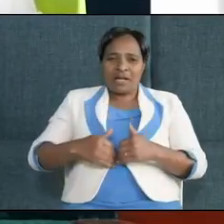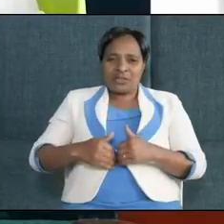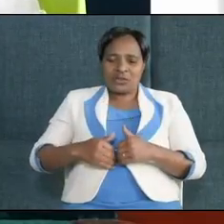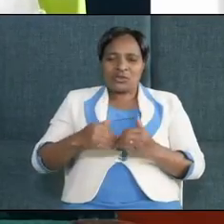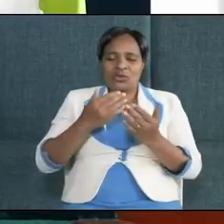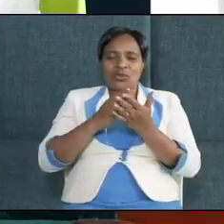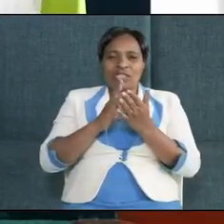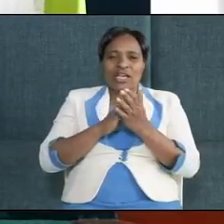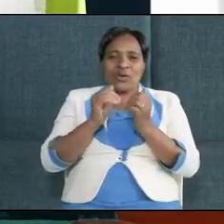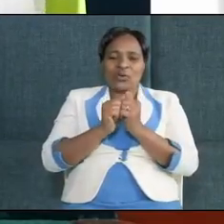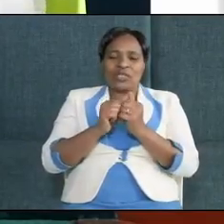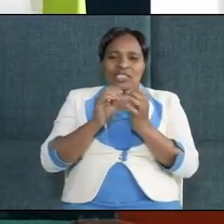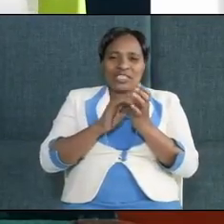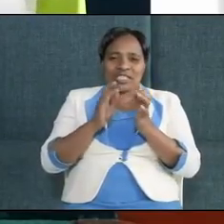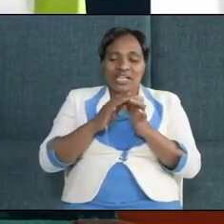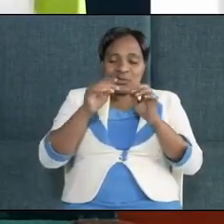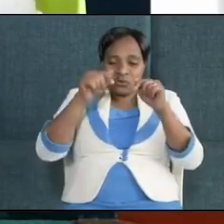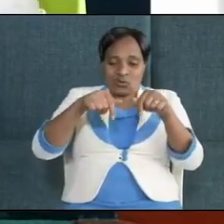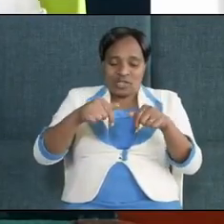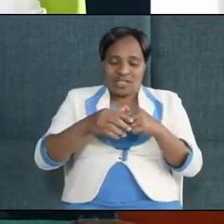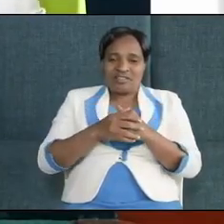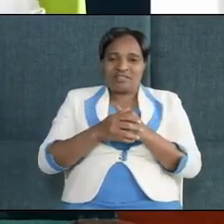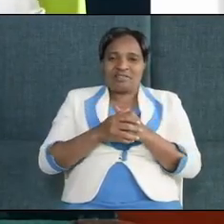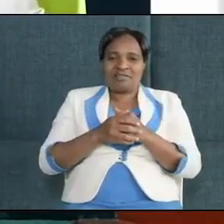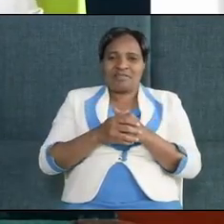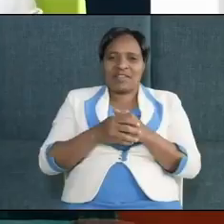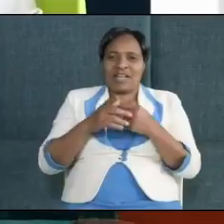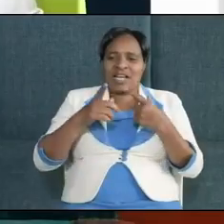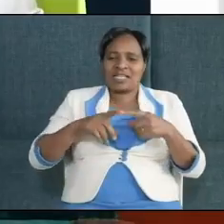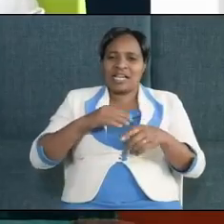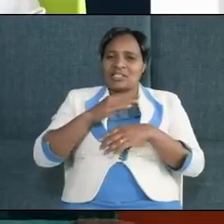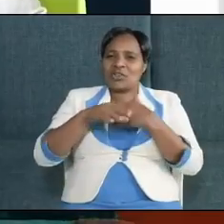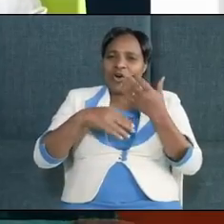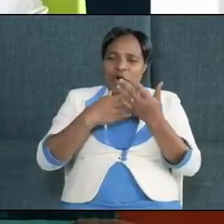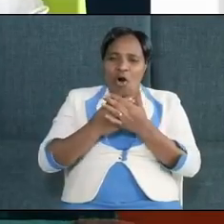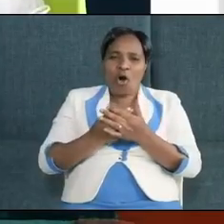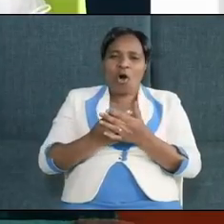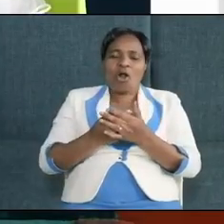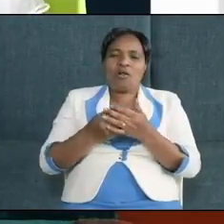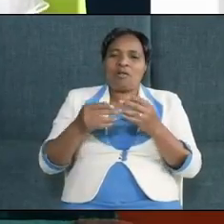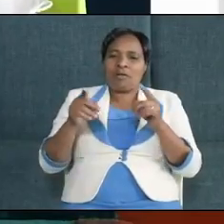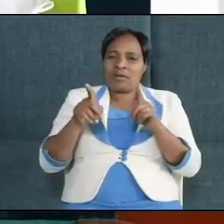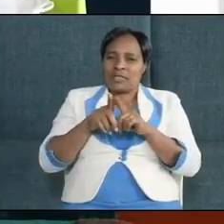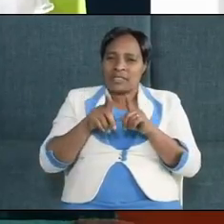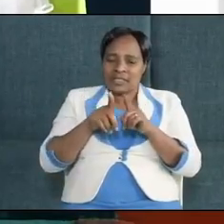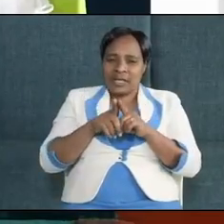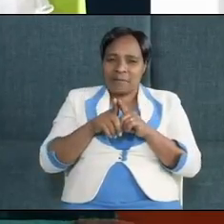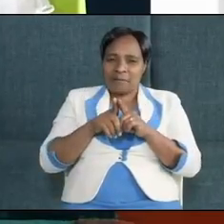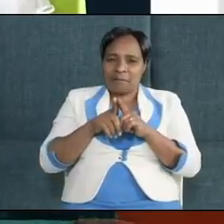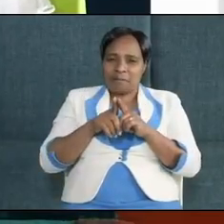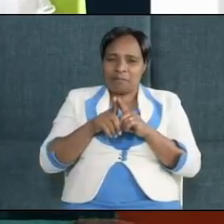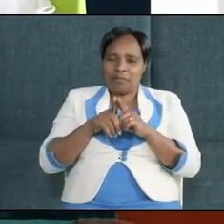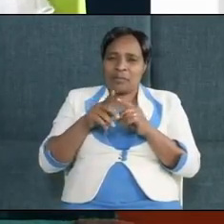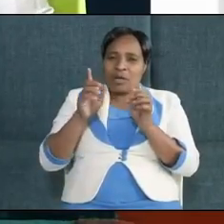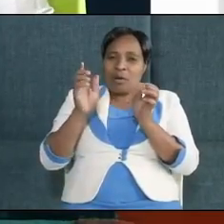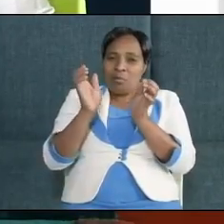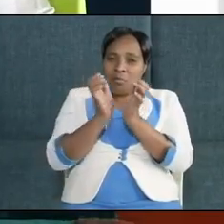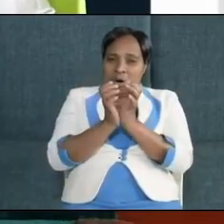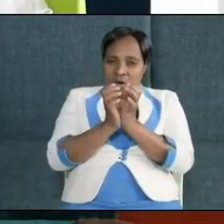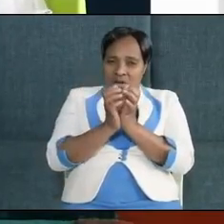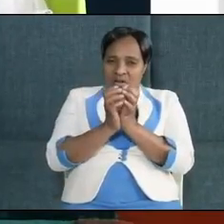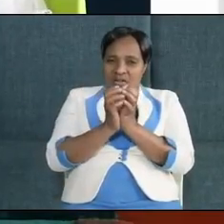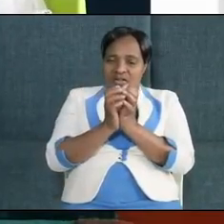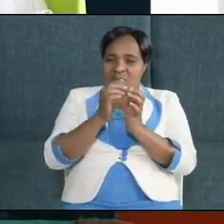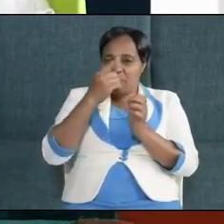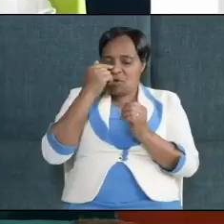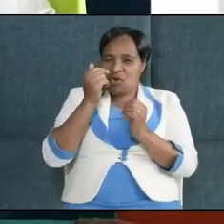share Jesus with today. Yes. Let us all be like Paul, because Paul, he knew,